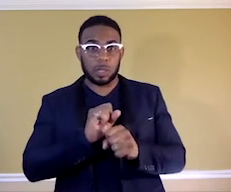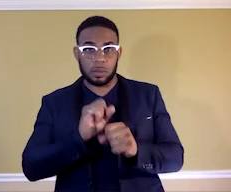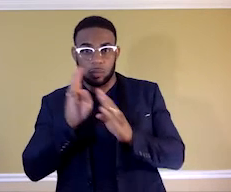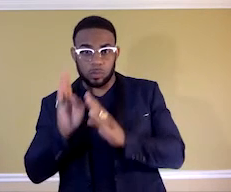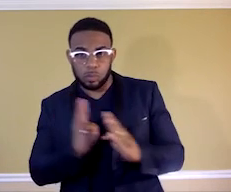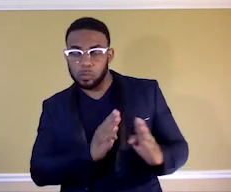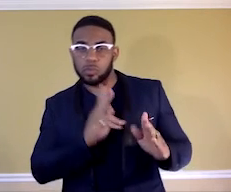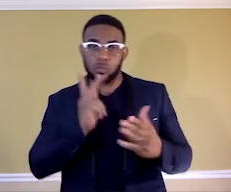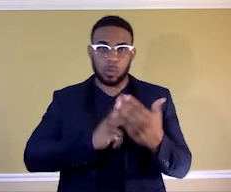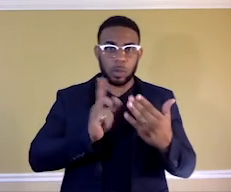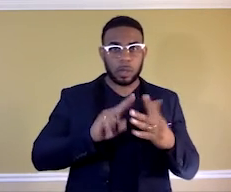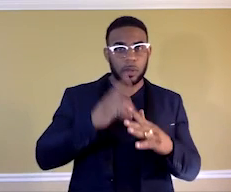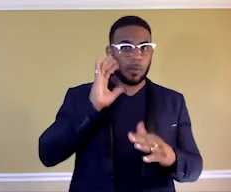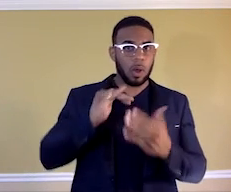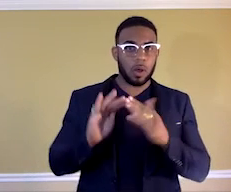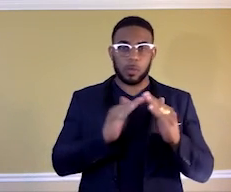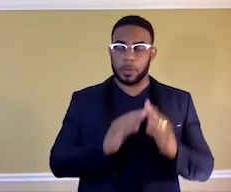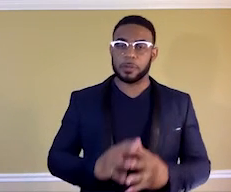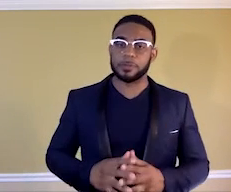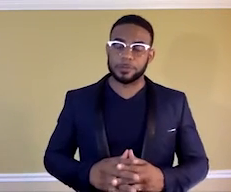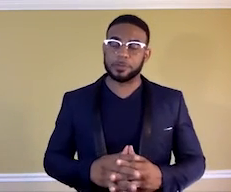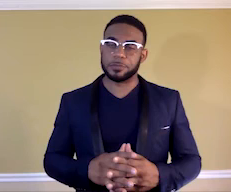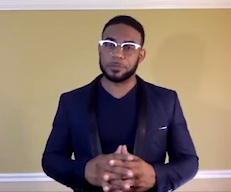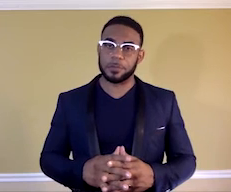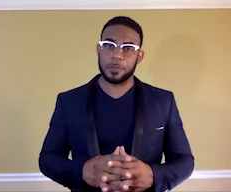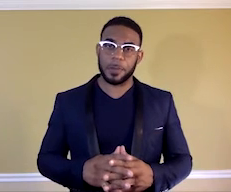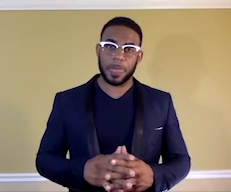programs and initiatives for our communities.